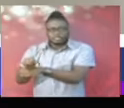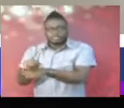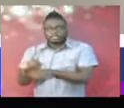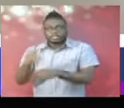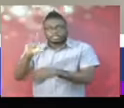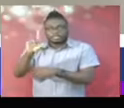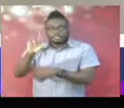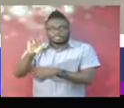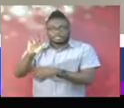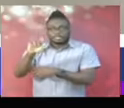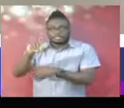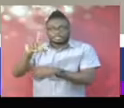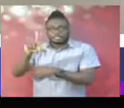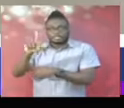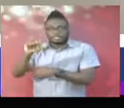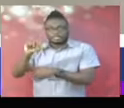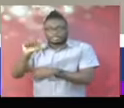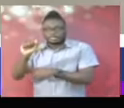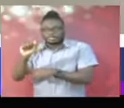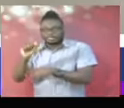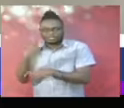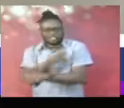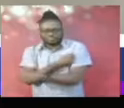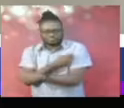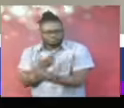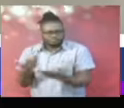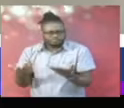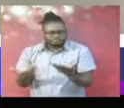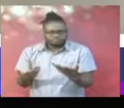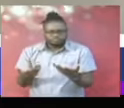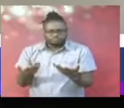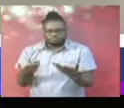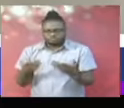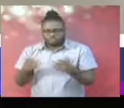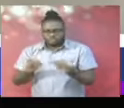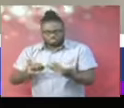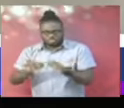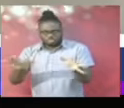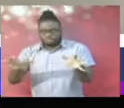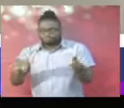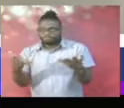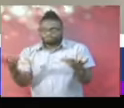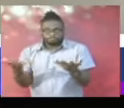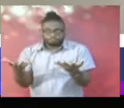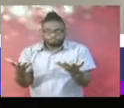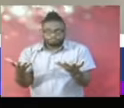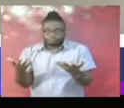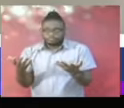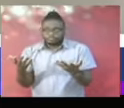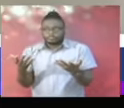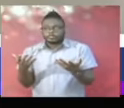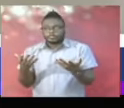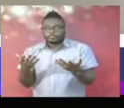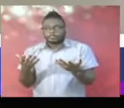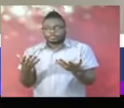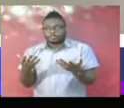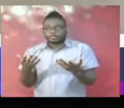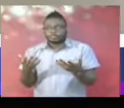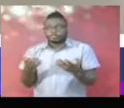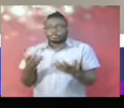African Union, medical experts are saying that, you should boost it with a shot of Pfizer or a shot of